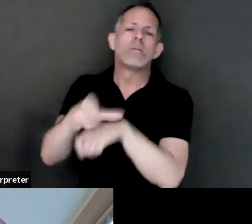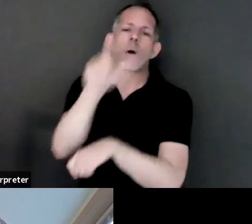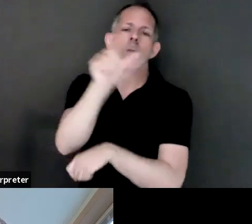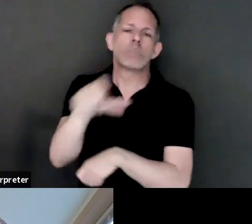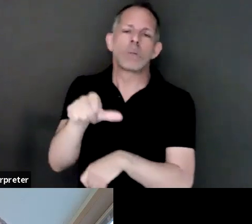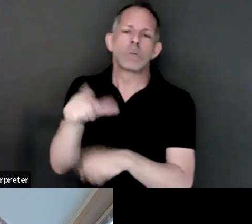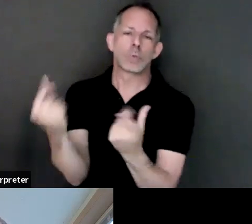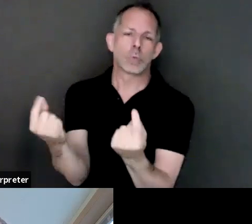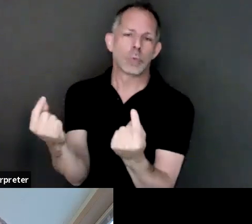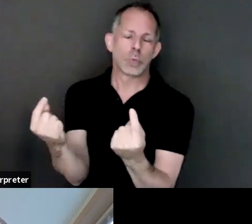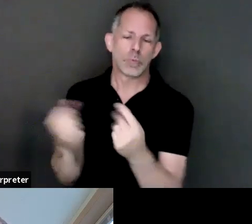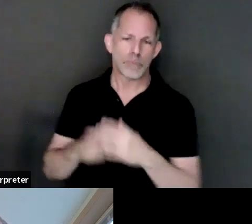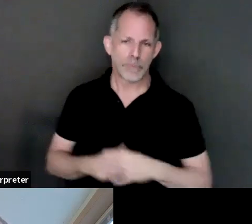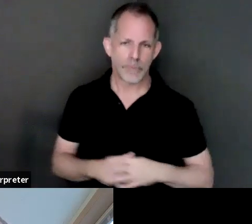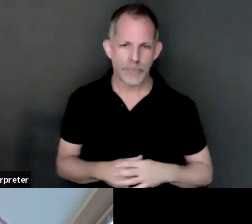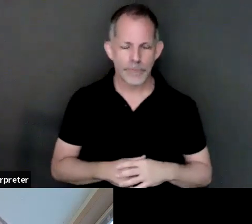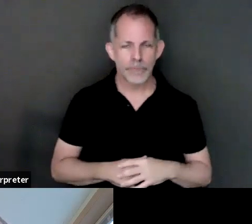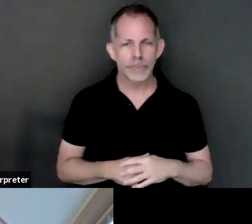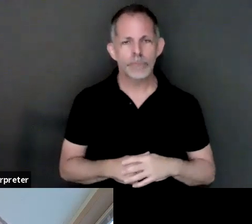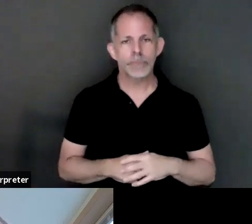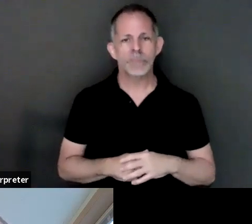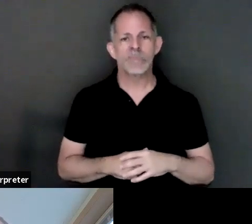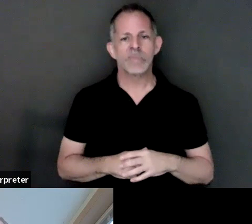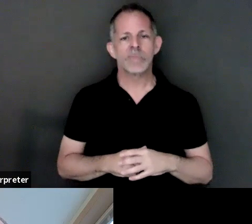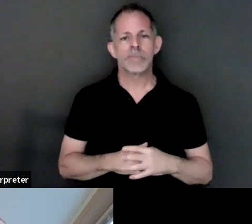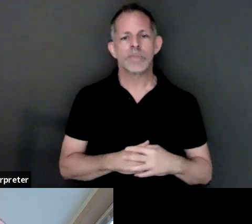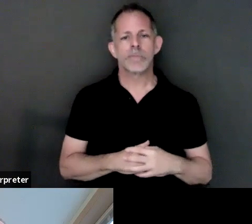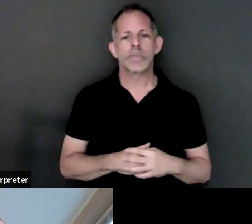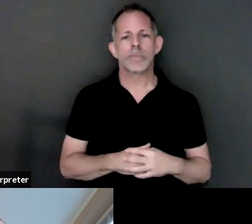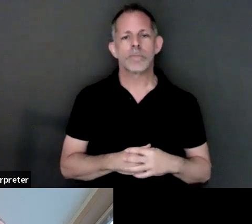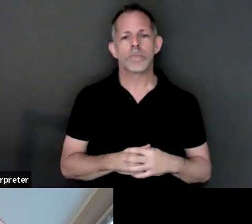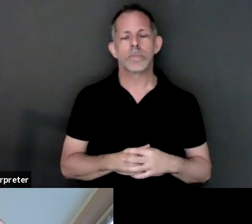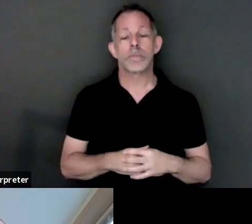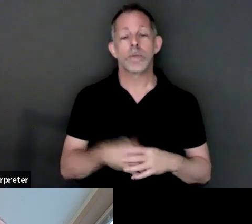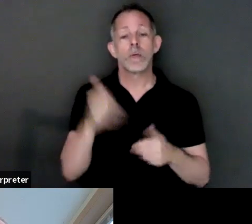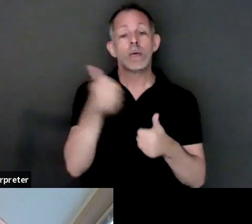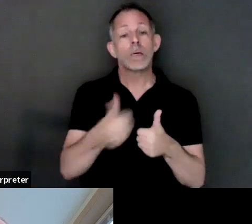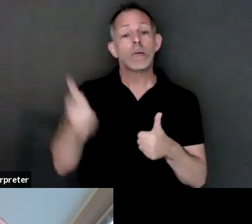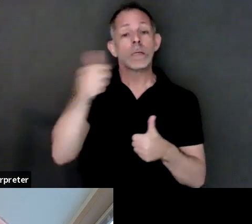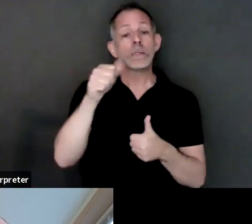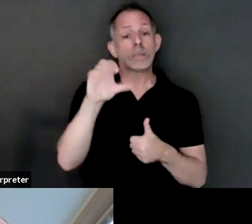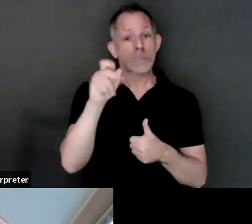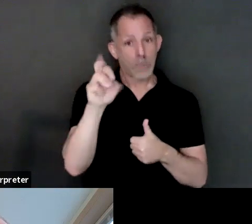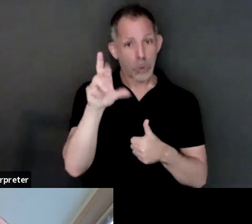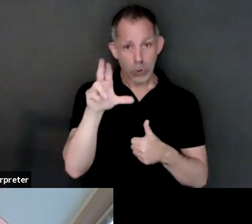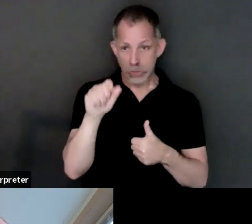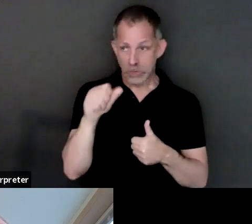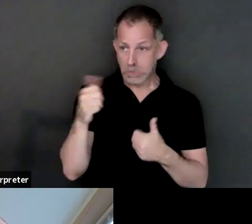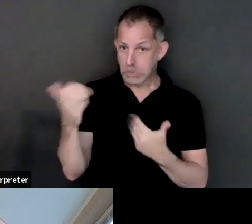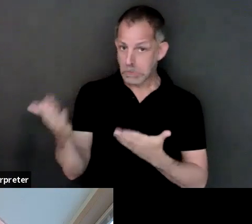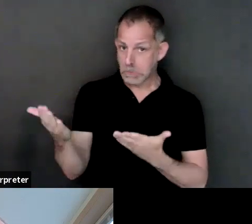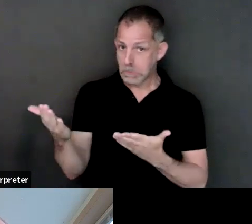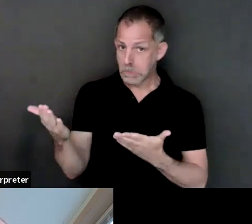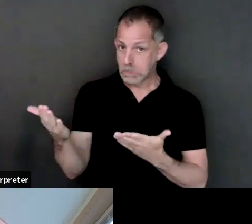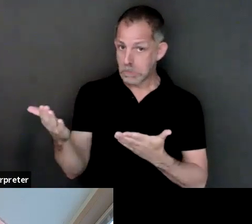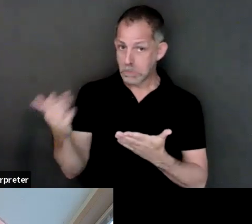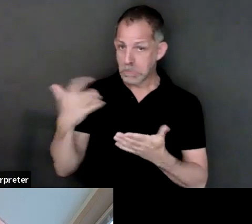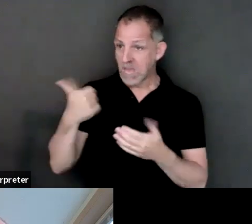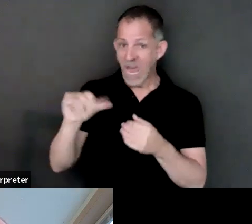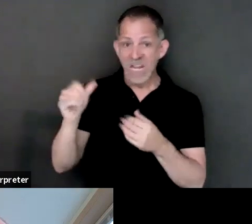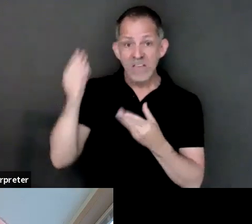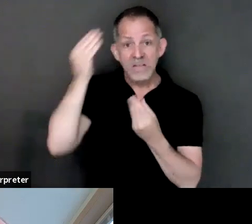So Executive Summers, any update on the possibility of requiring vaccines with county employees? Well, it's still under consideration and